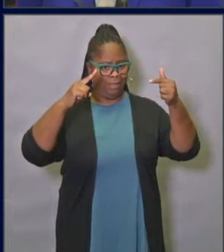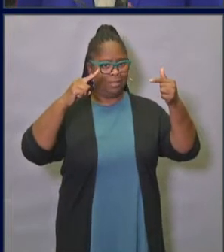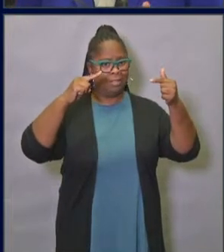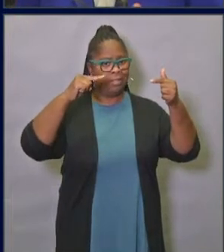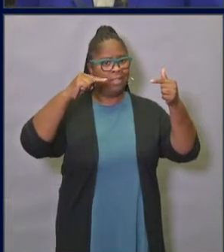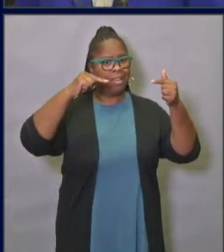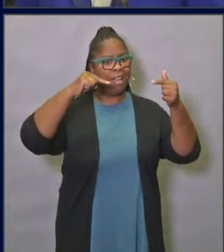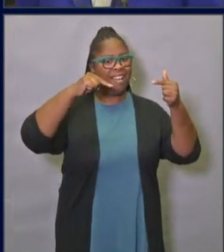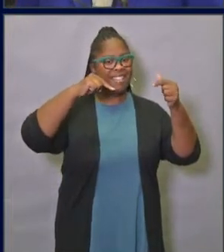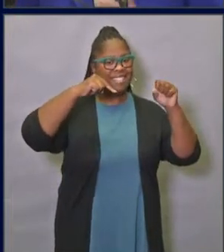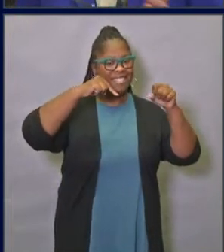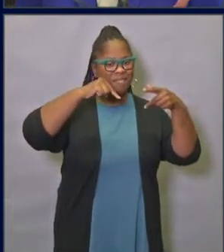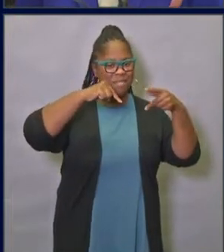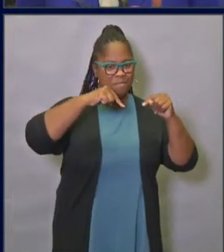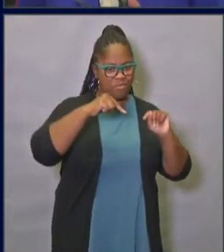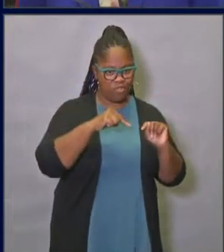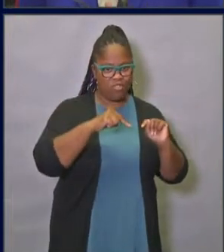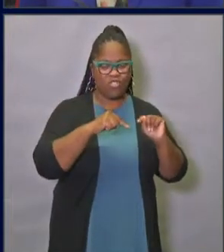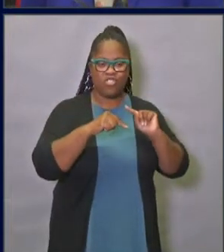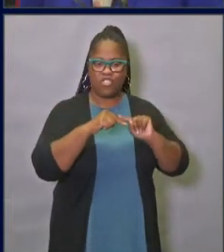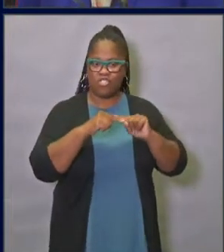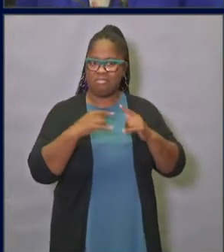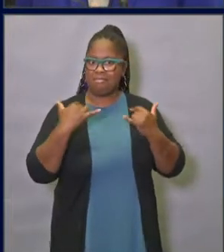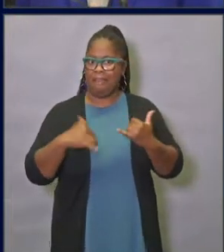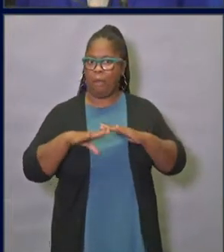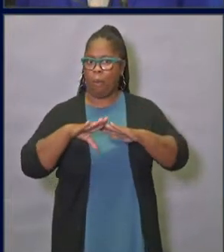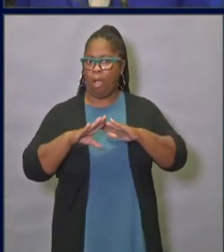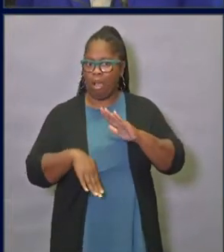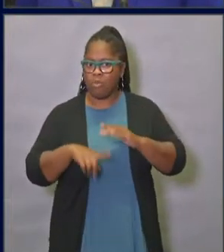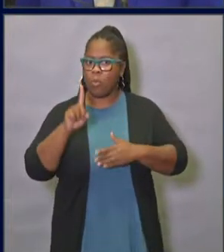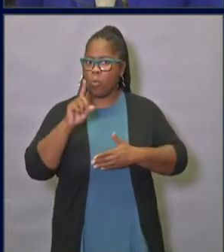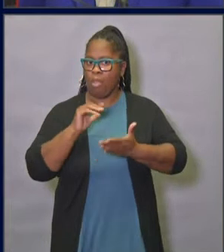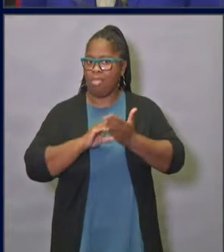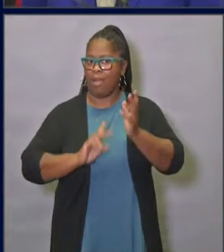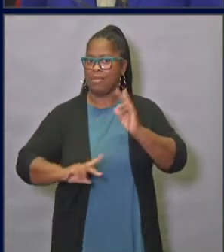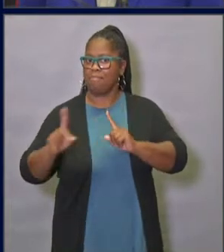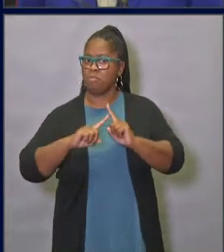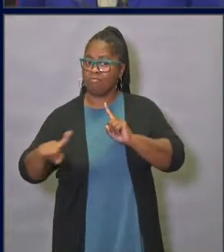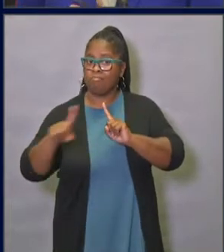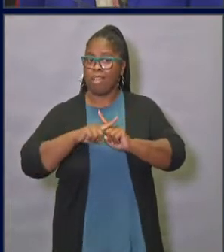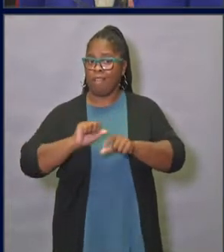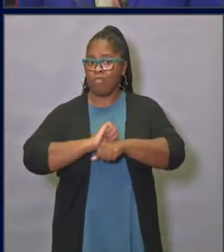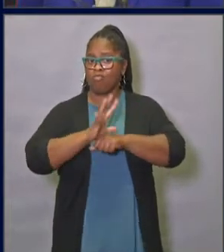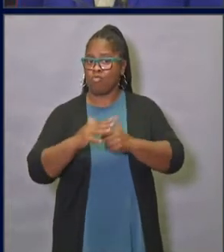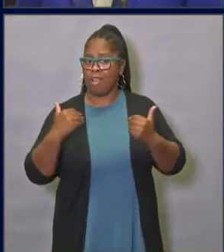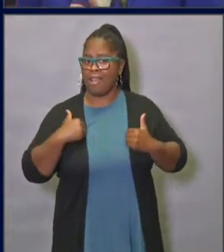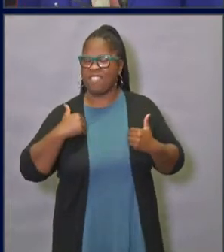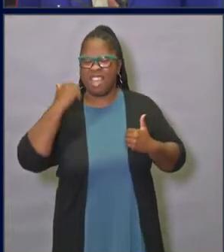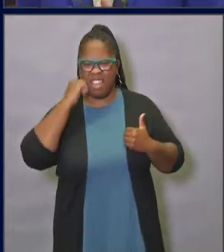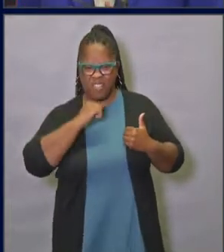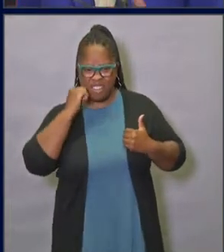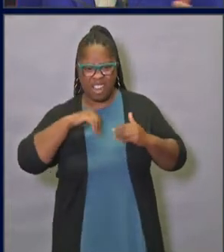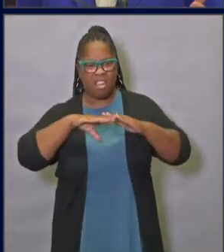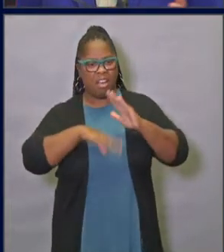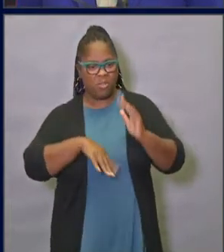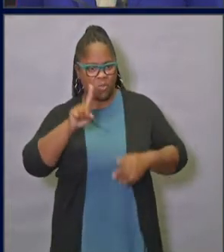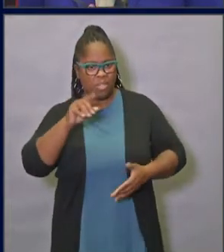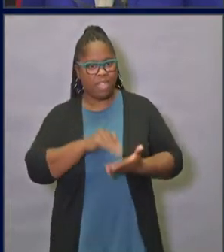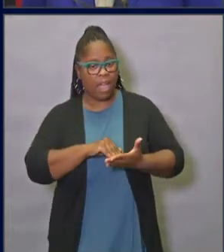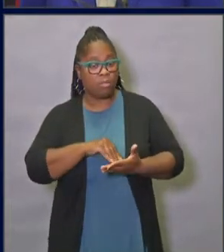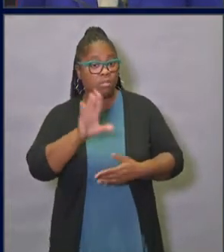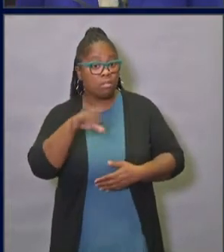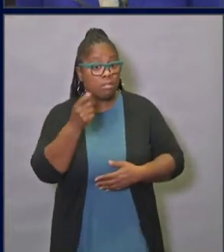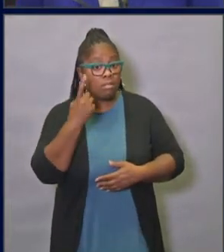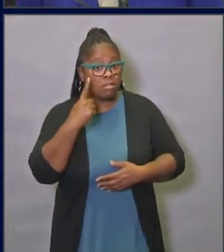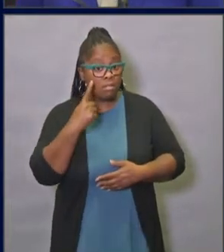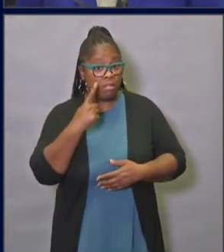September, so that now we've been seeing below 1,000 cases per day. This is a similar number to what we saw,